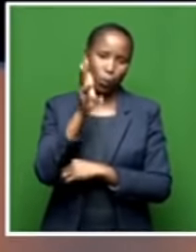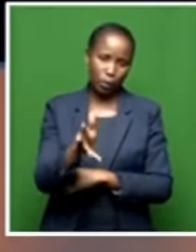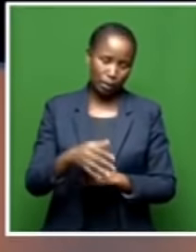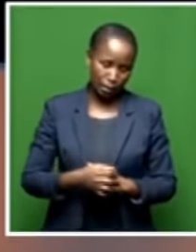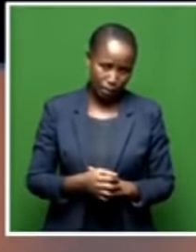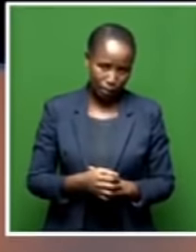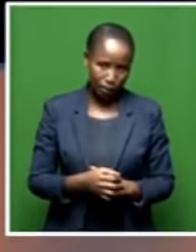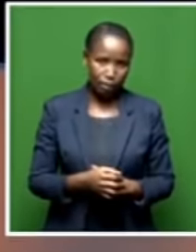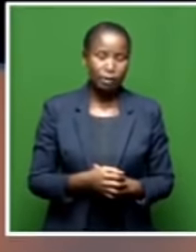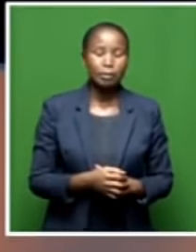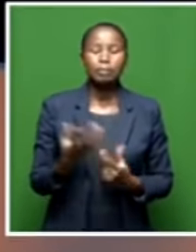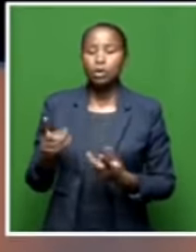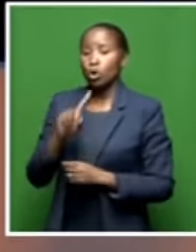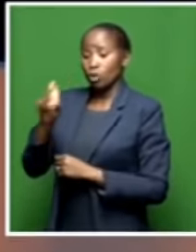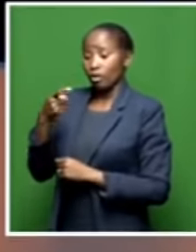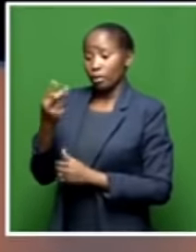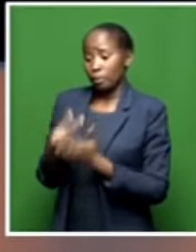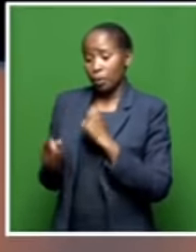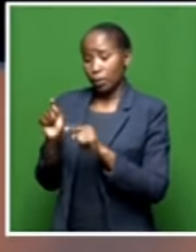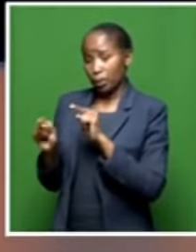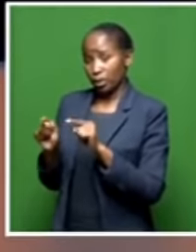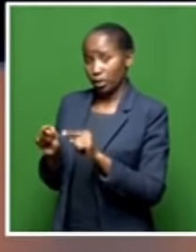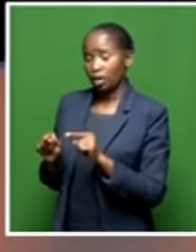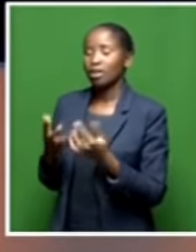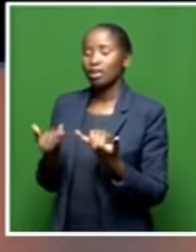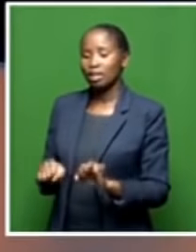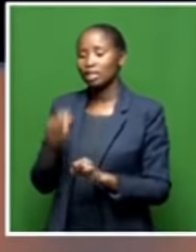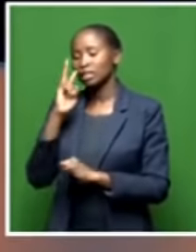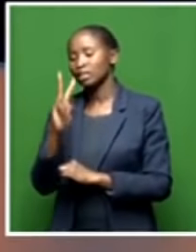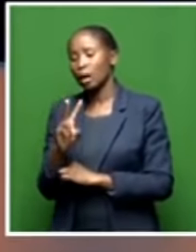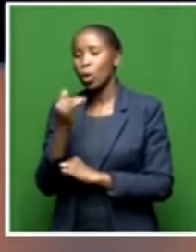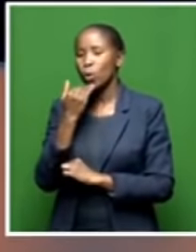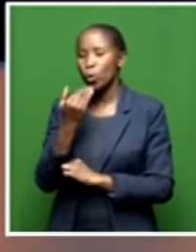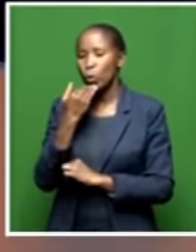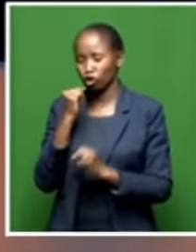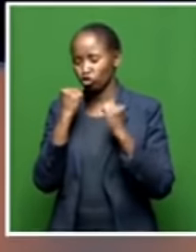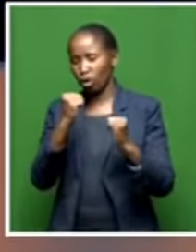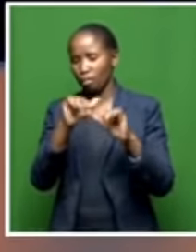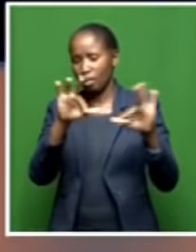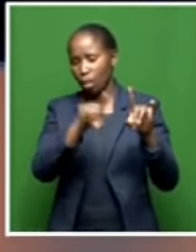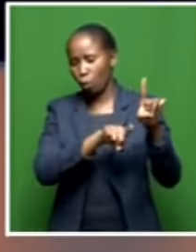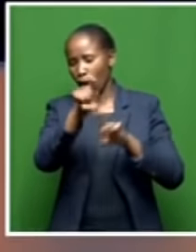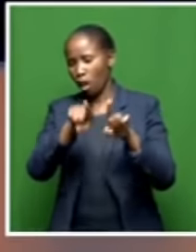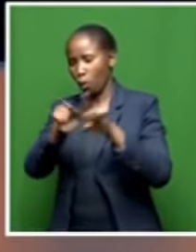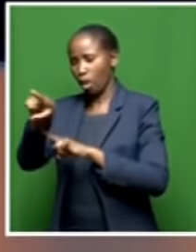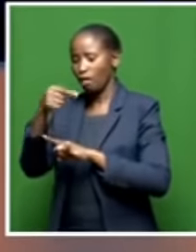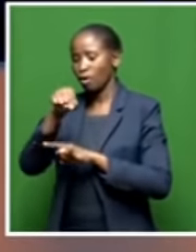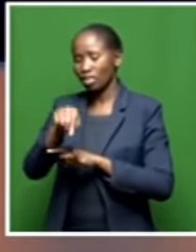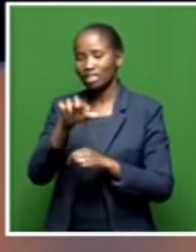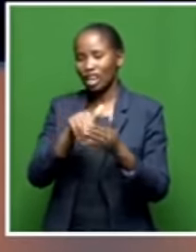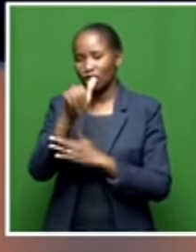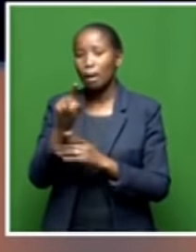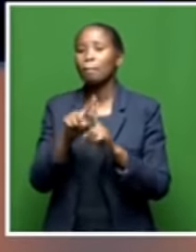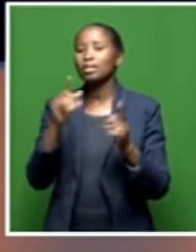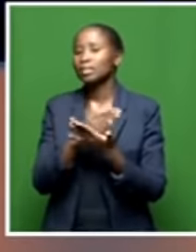to project in terms of who are the strong winners that are going to come out of these elections. But some of the political parties have indicated that